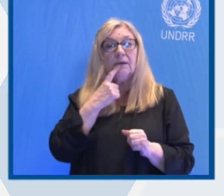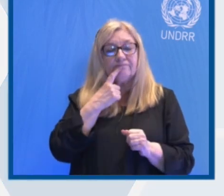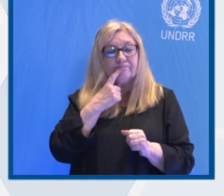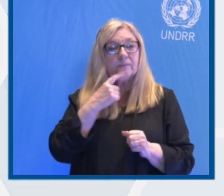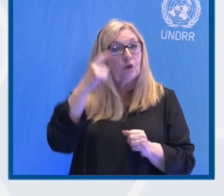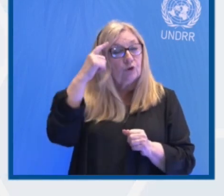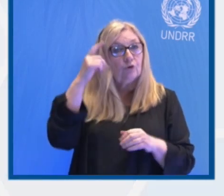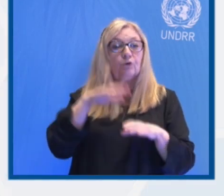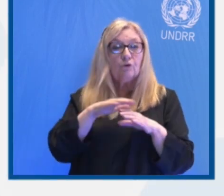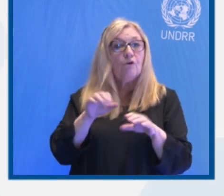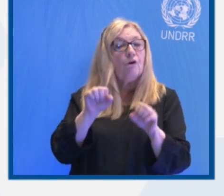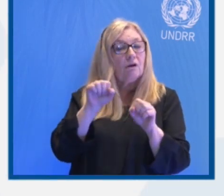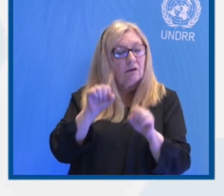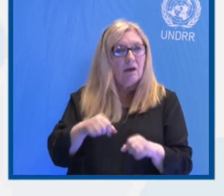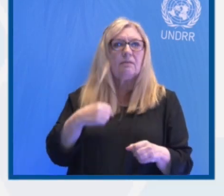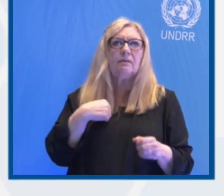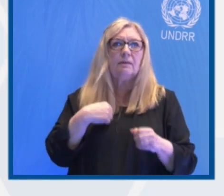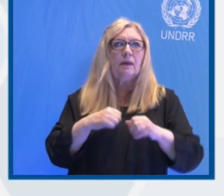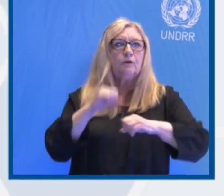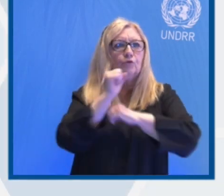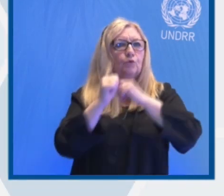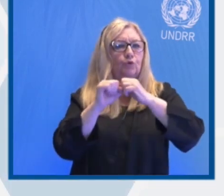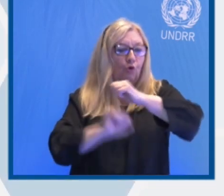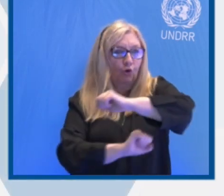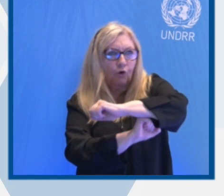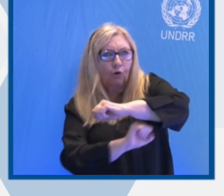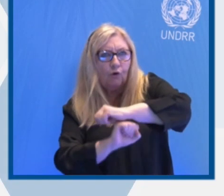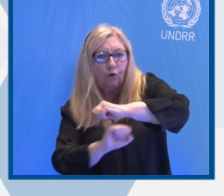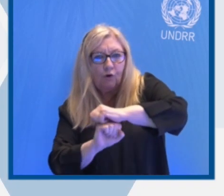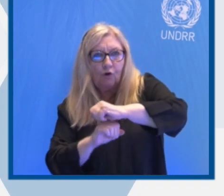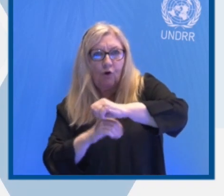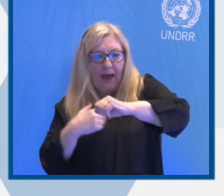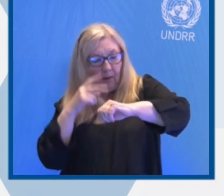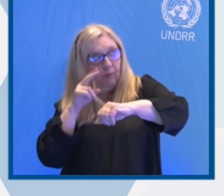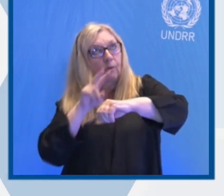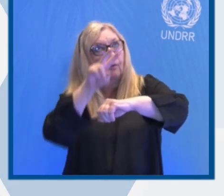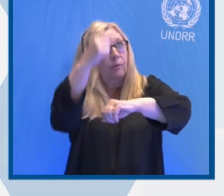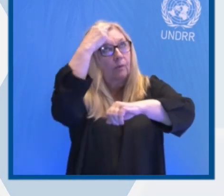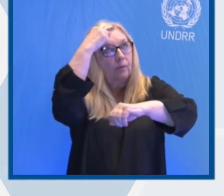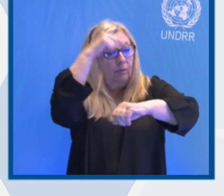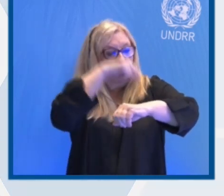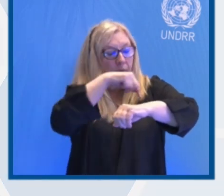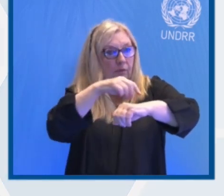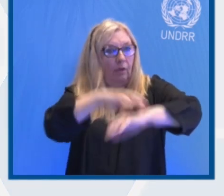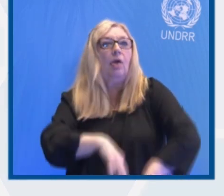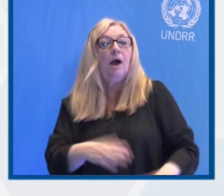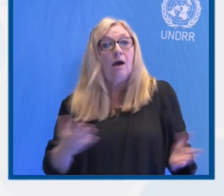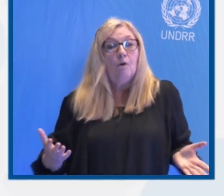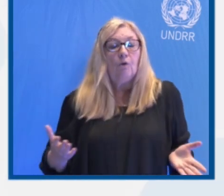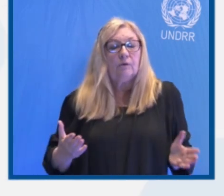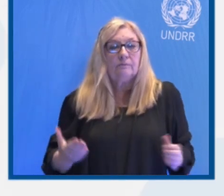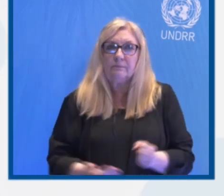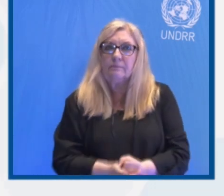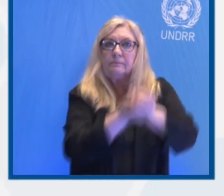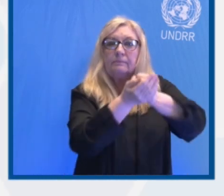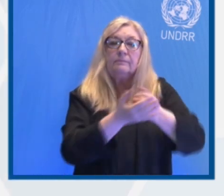protect not just the infrastructure itself, but lives, livelihoods, and to reduce this protection gap as a result of that